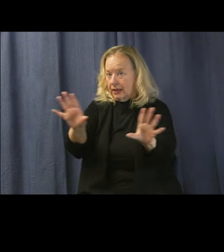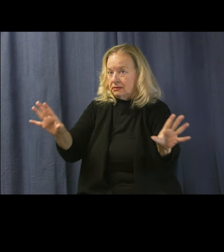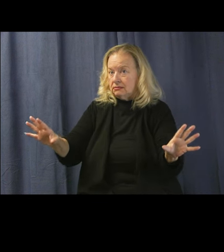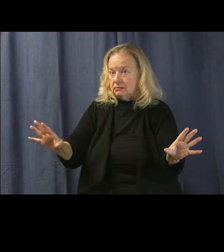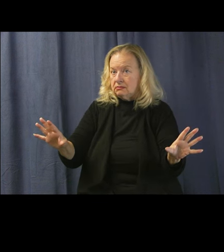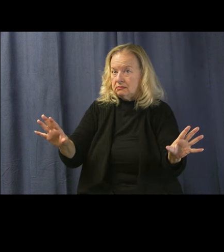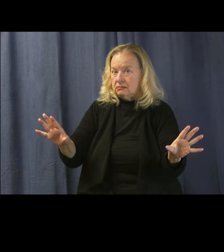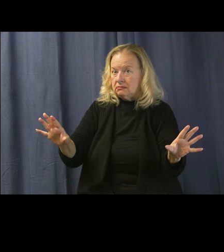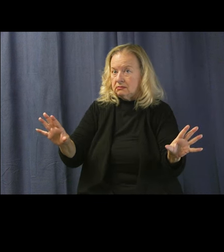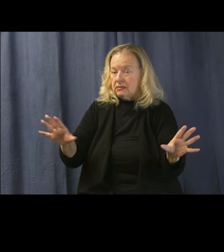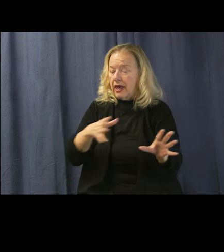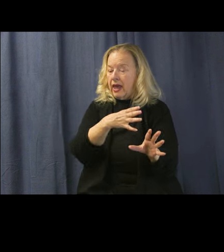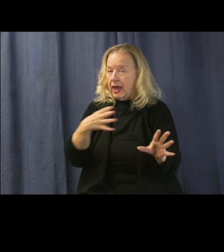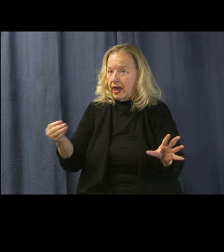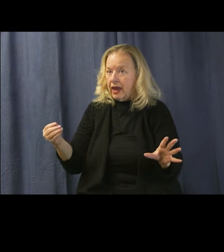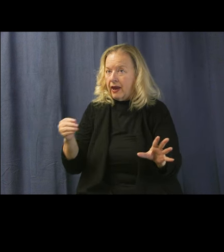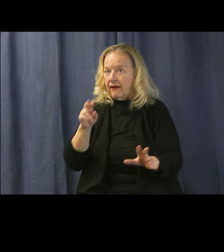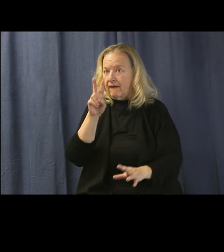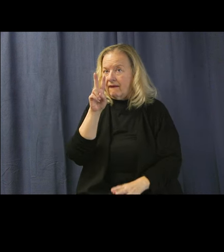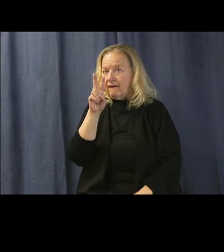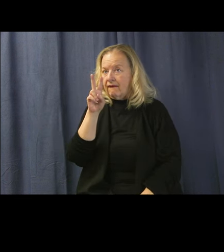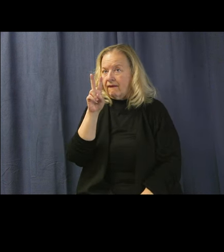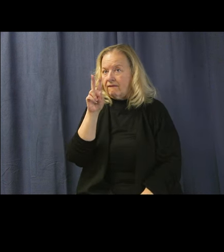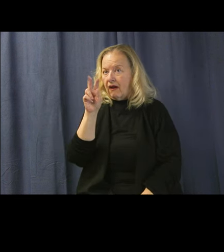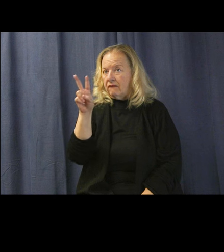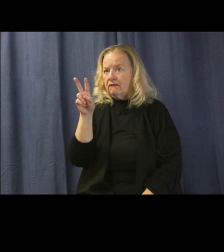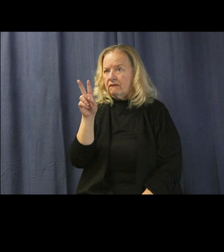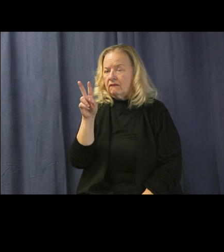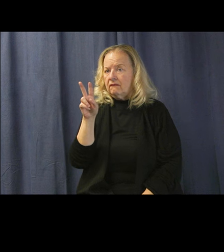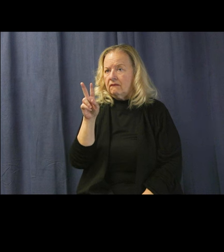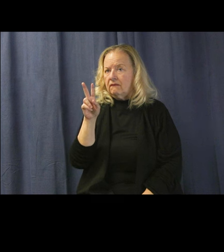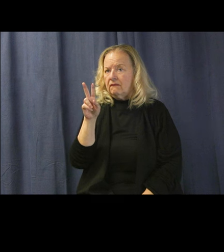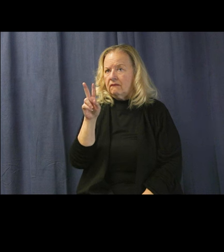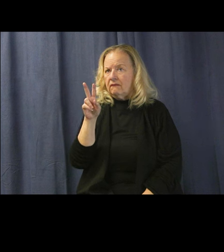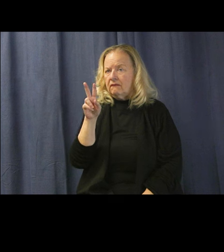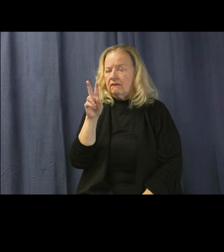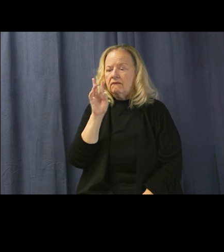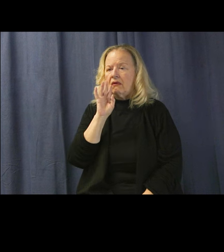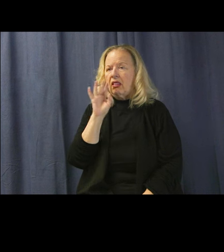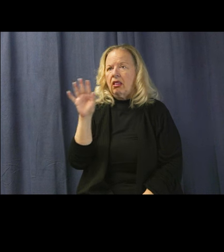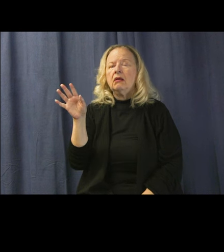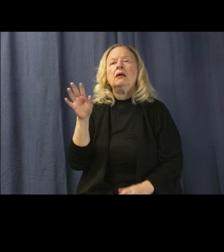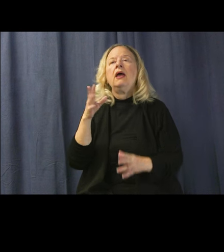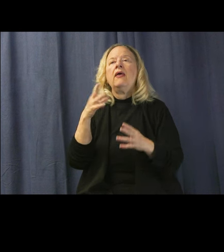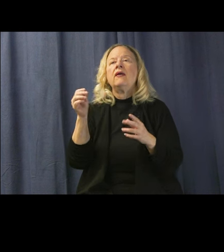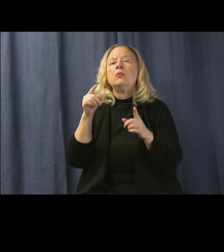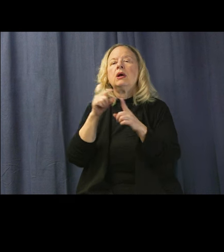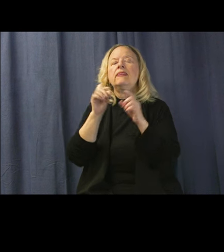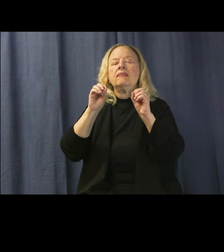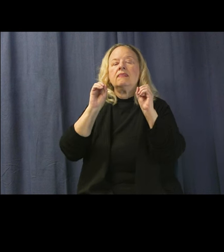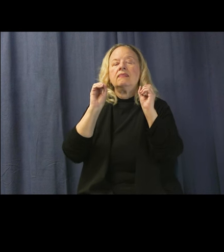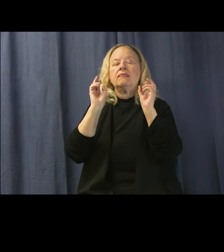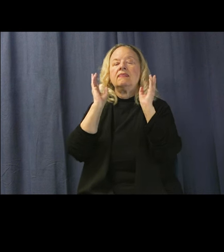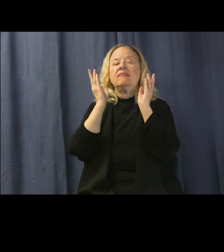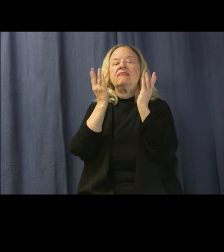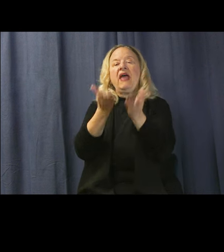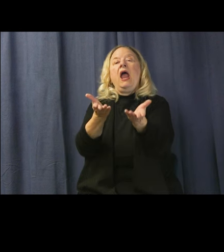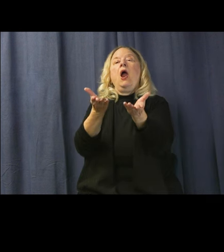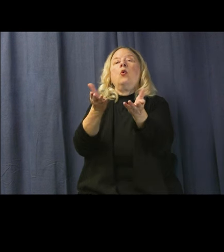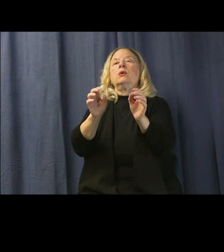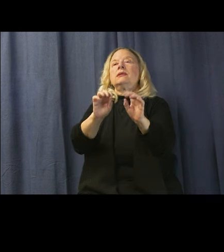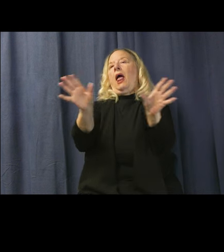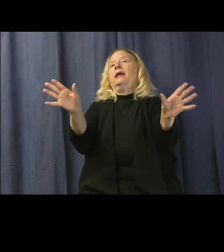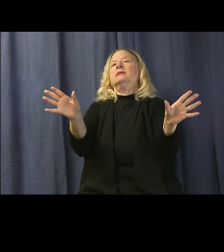light, and Vav, okay, Vayahi Or, and there was light. And you can read it